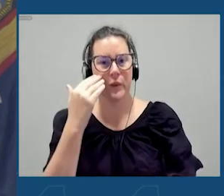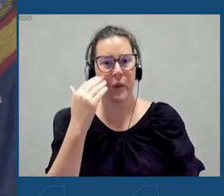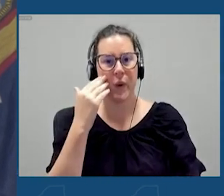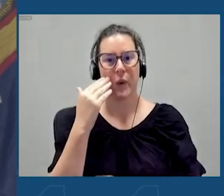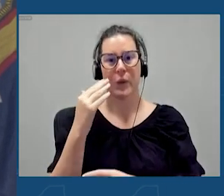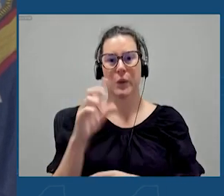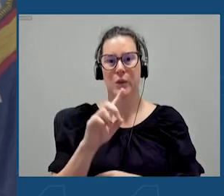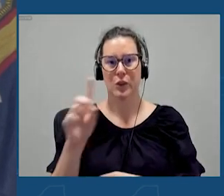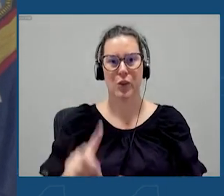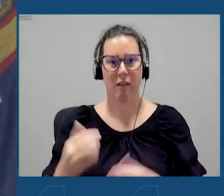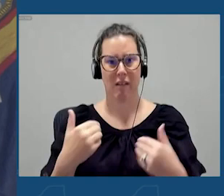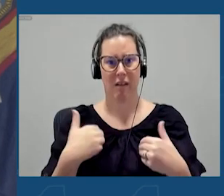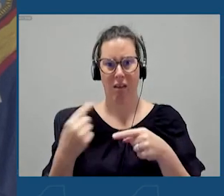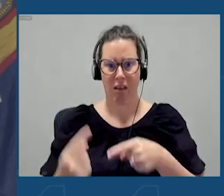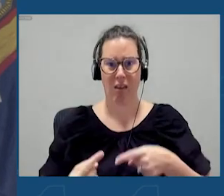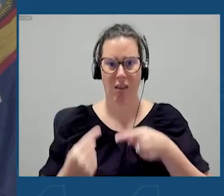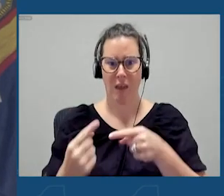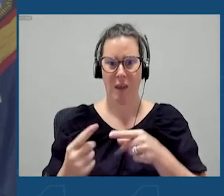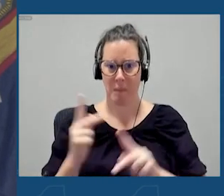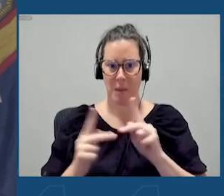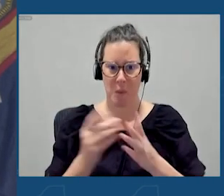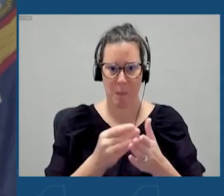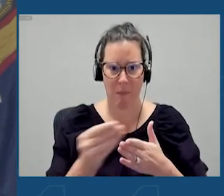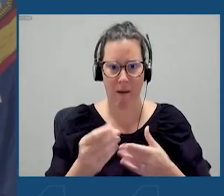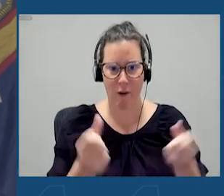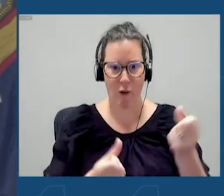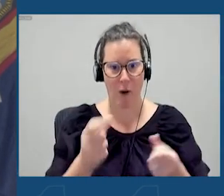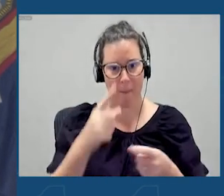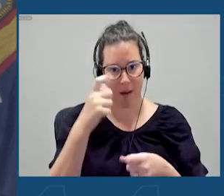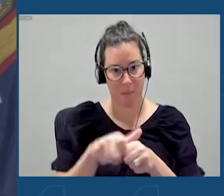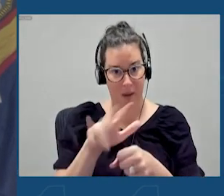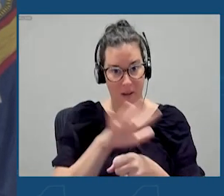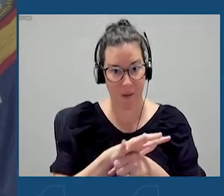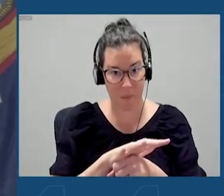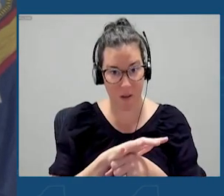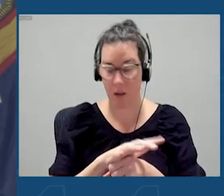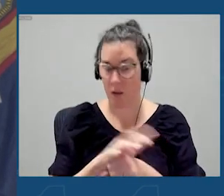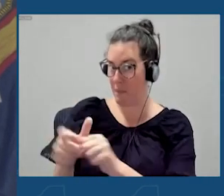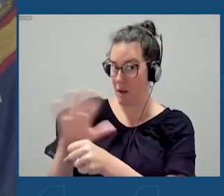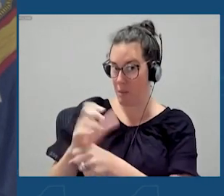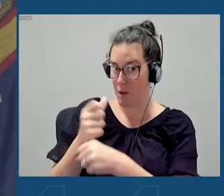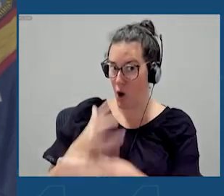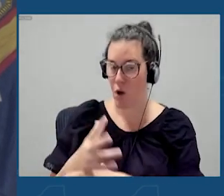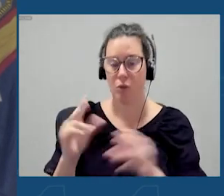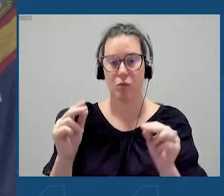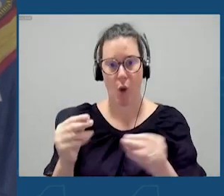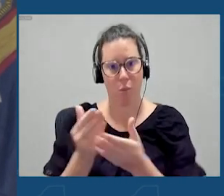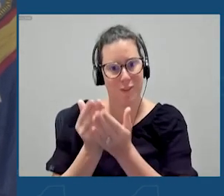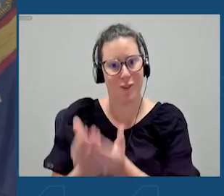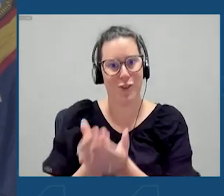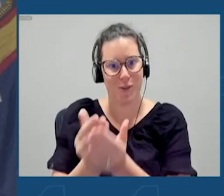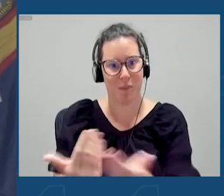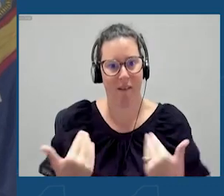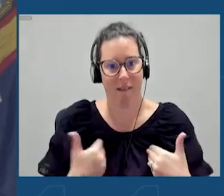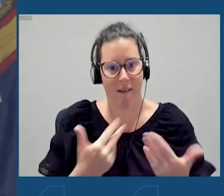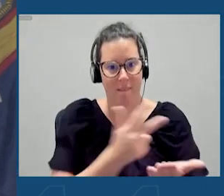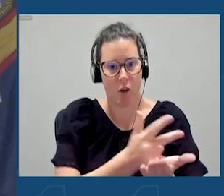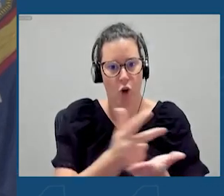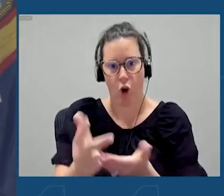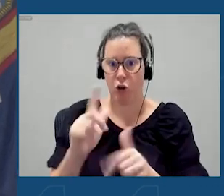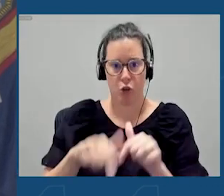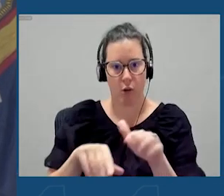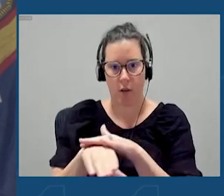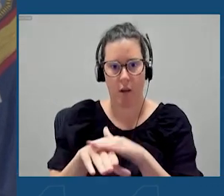of consumers right after the pandemic. It wasn't the pandemic. It was that the chips going in the vehicles were inaccessible because we were making